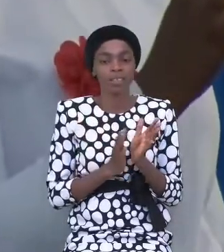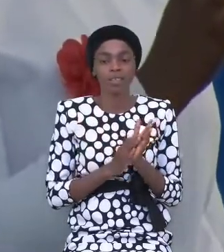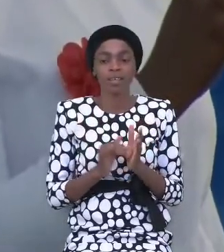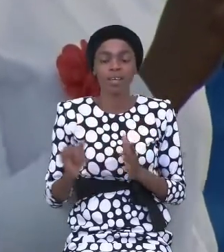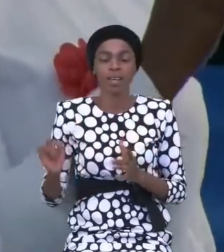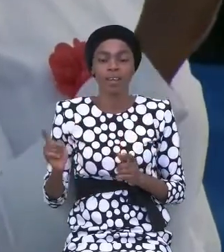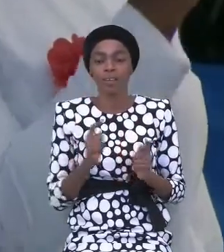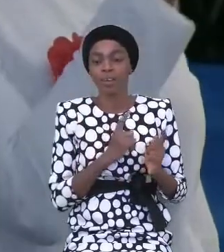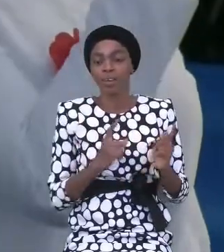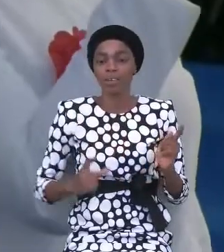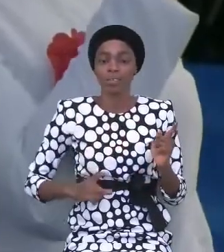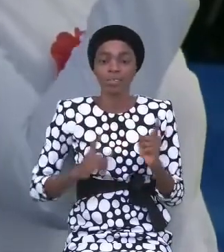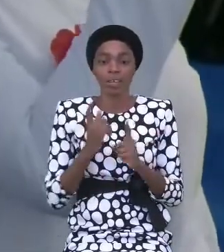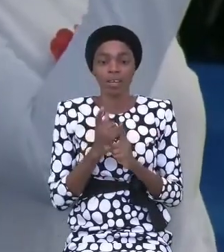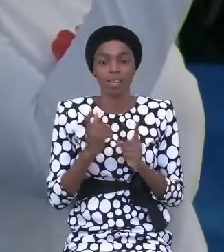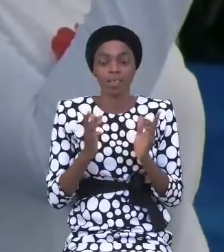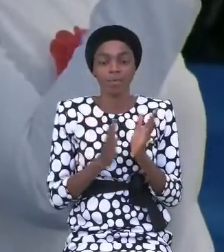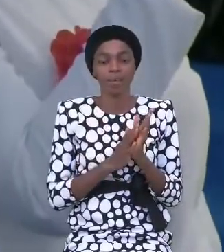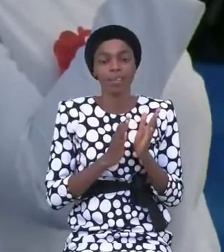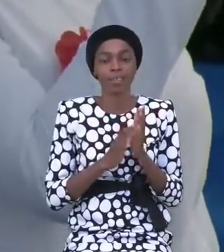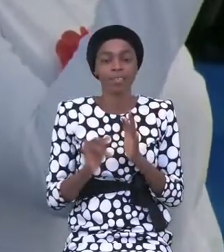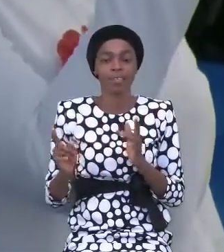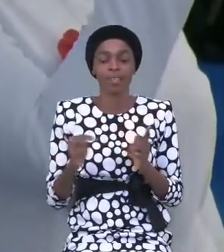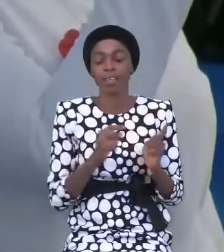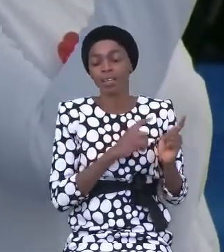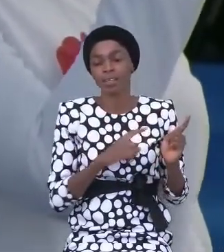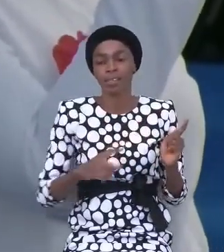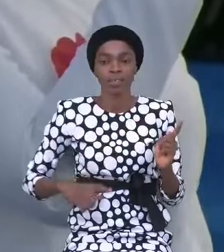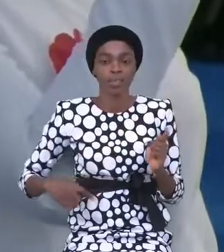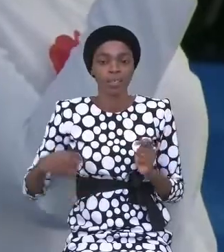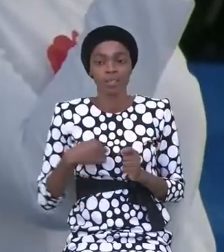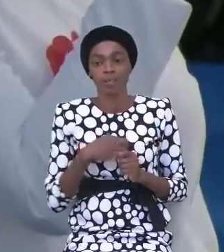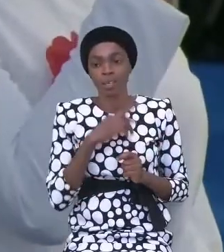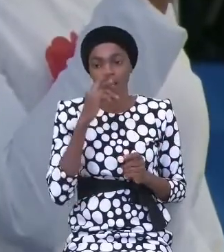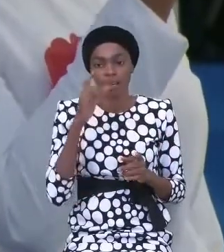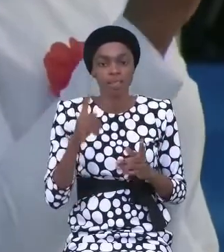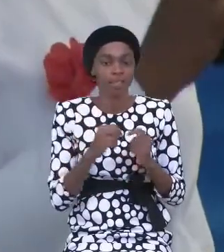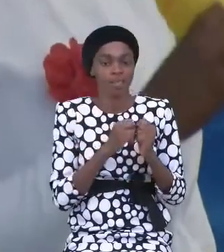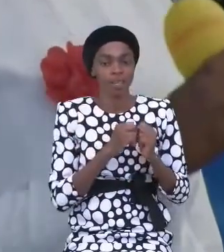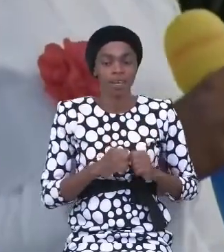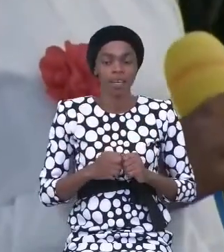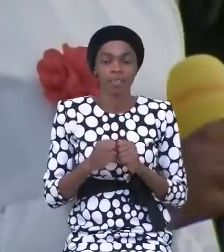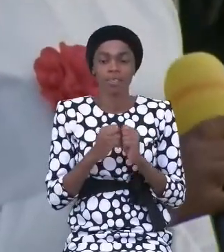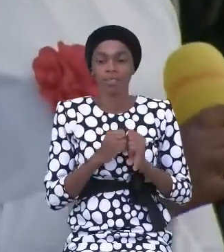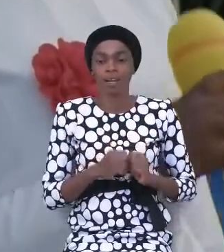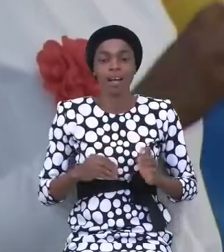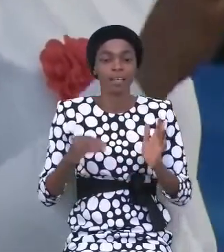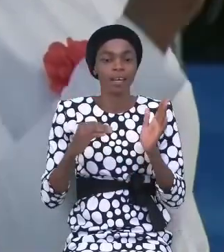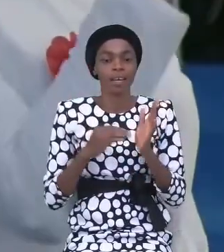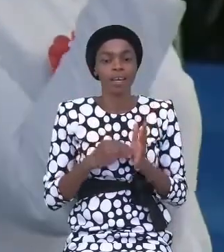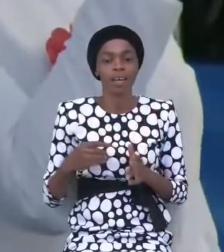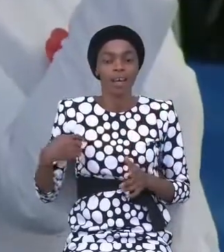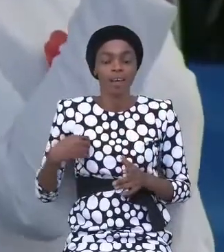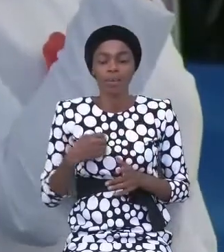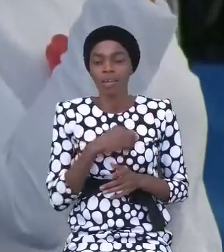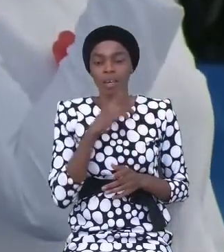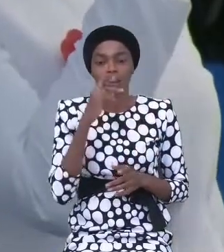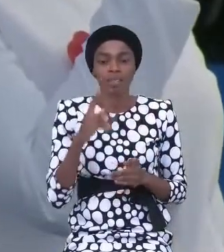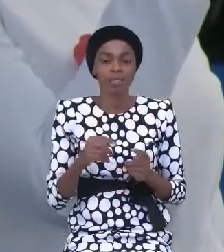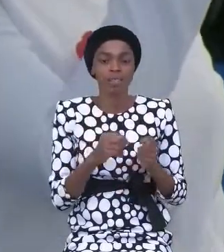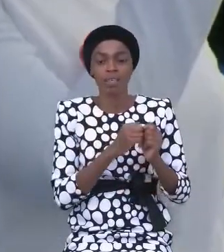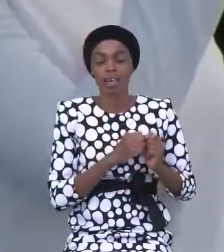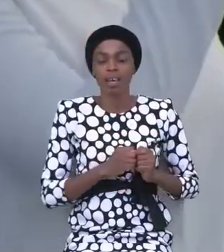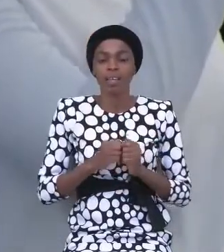the Lord. Just praising the Lord. We are together again. We